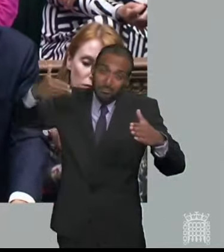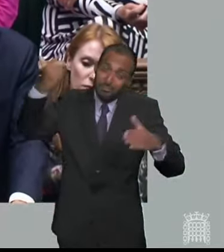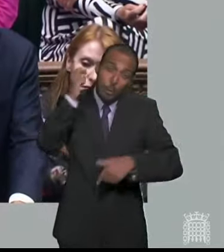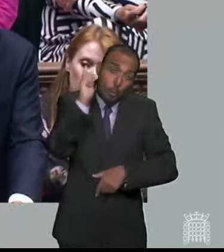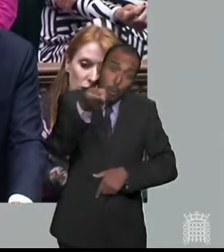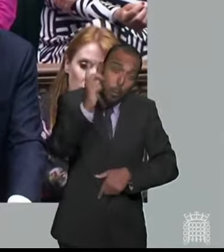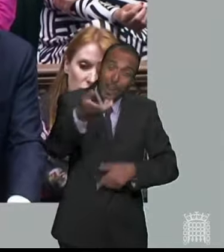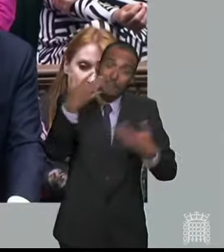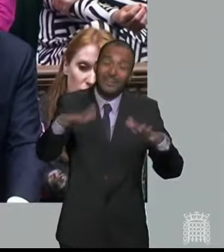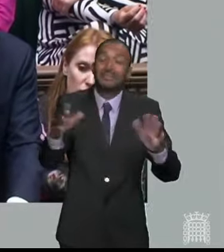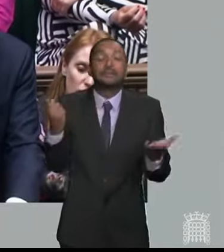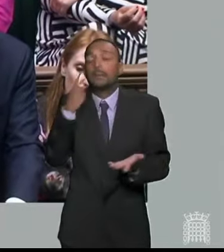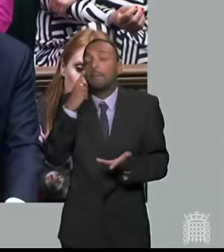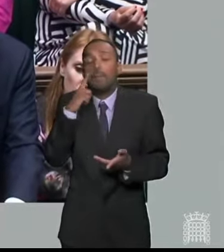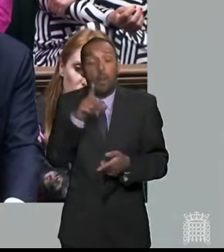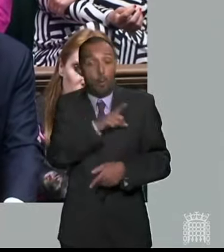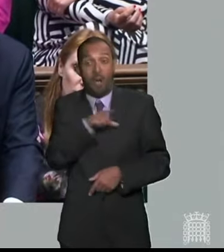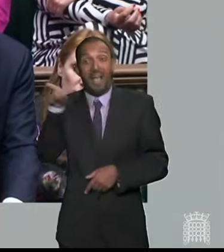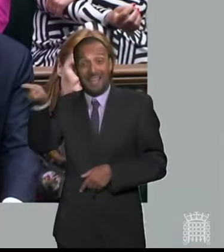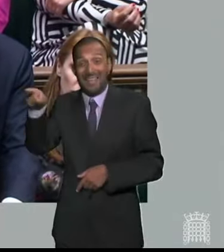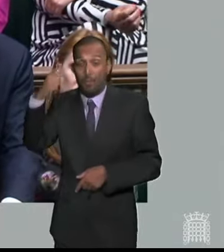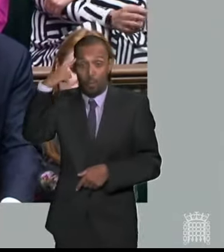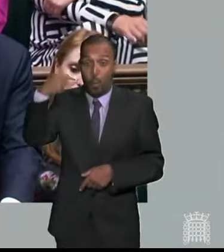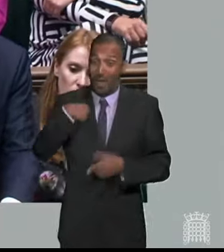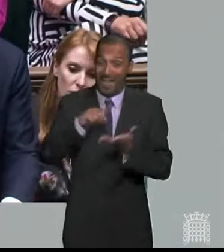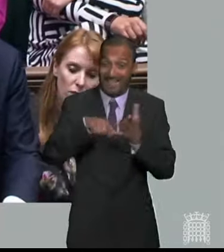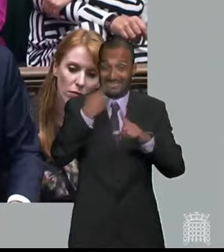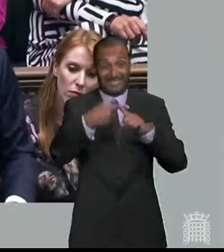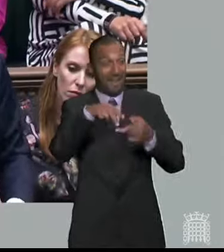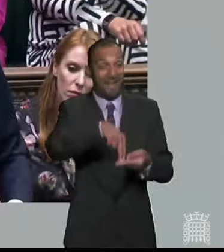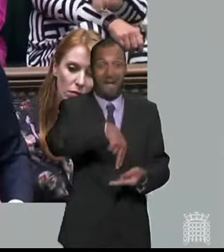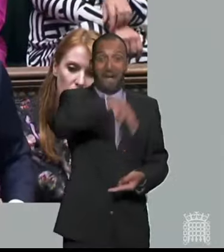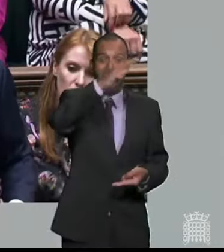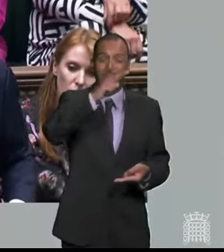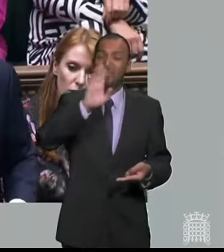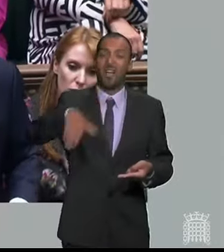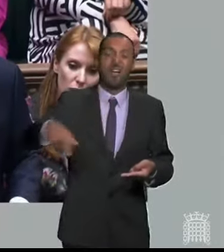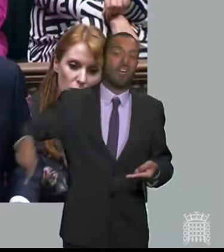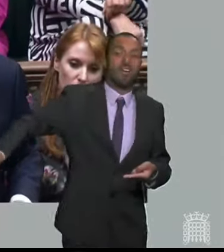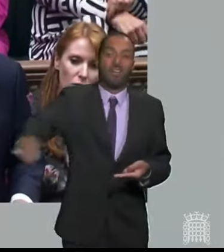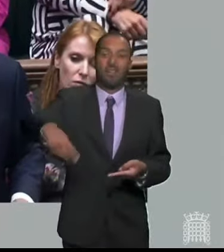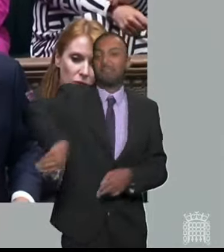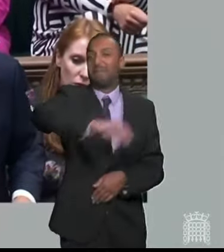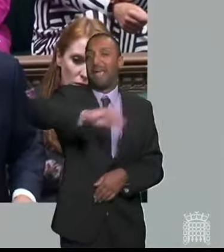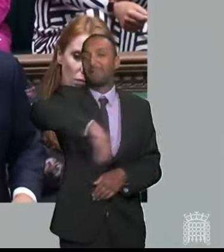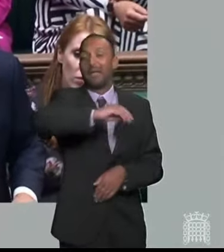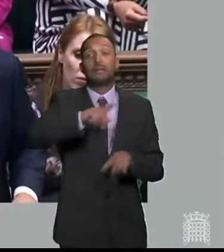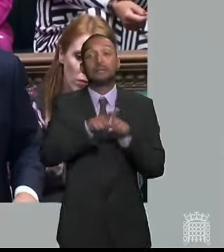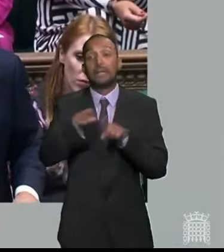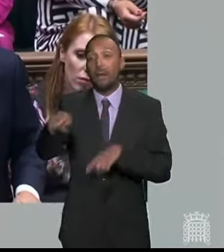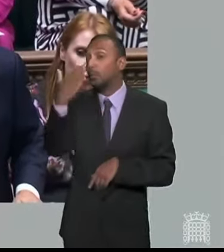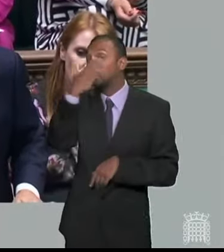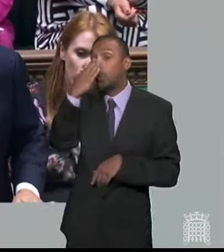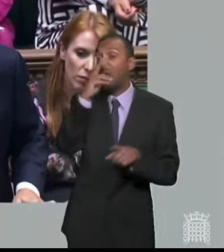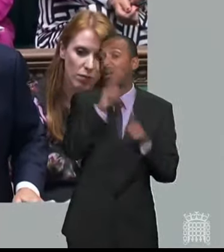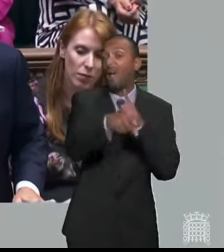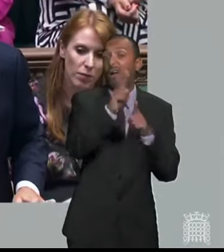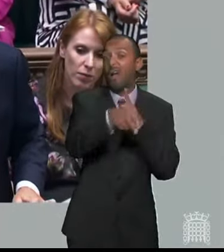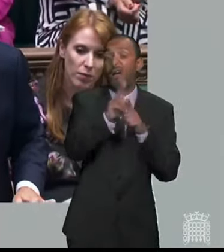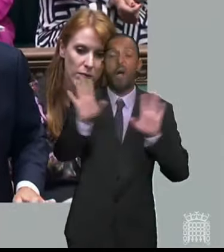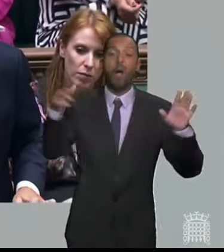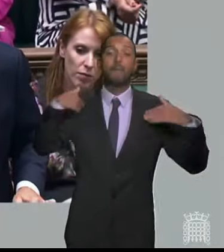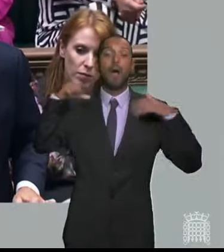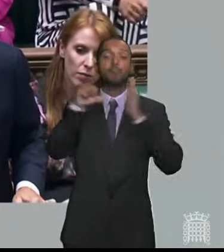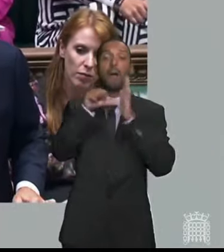tax rises were for other families to pay, he thinks his school cuts are for other families to endure. Doesn't it tell